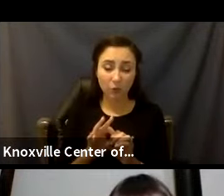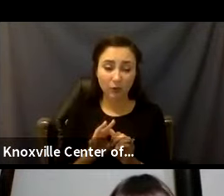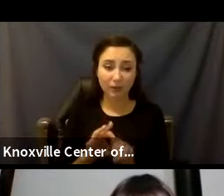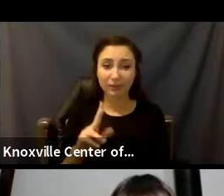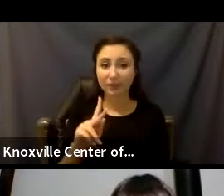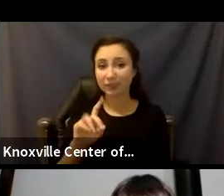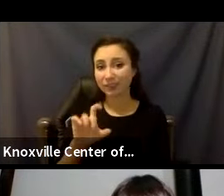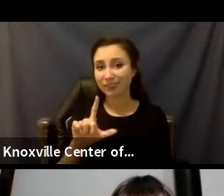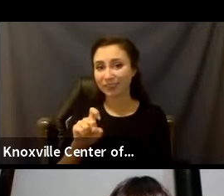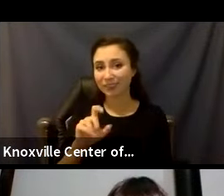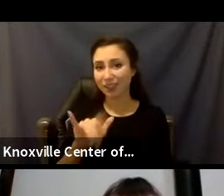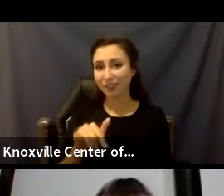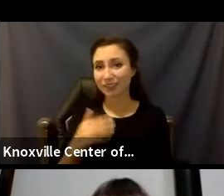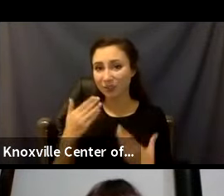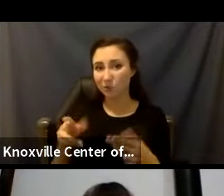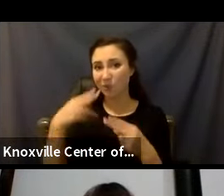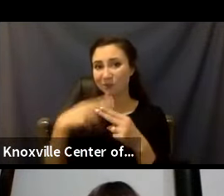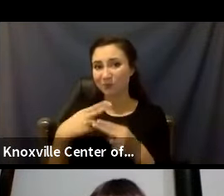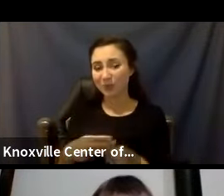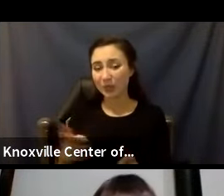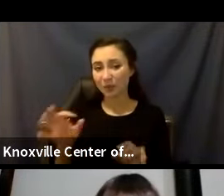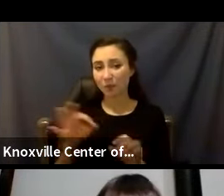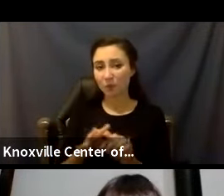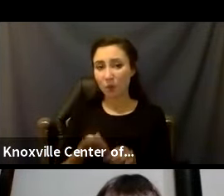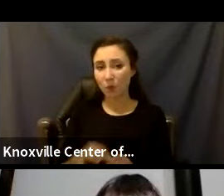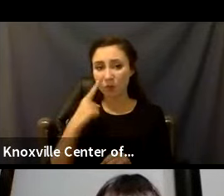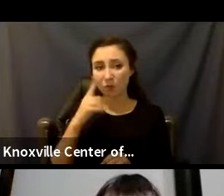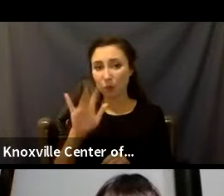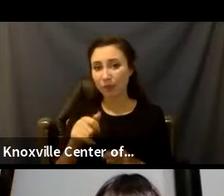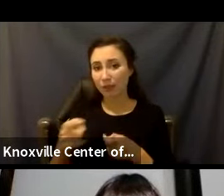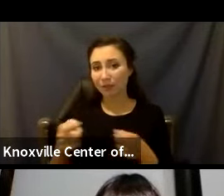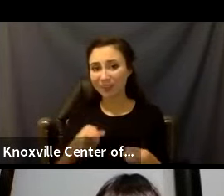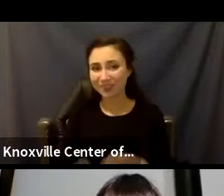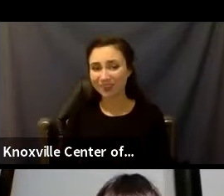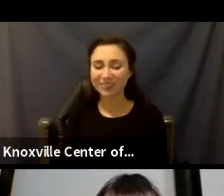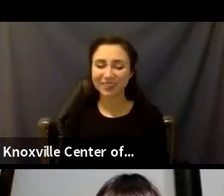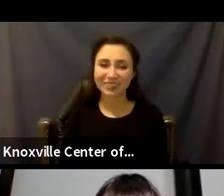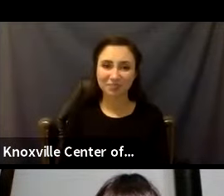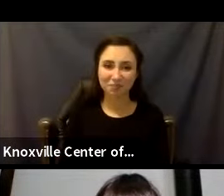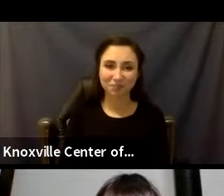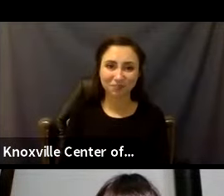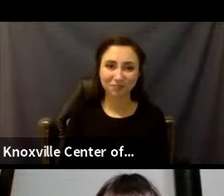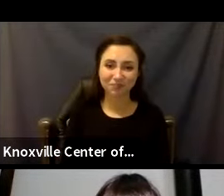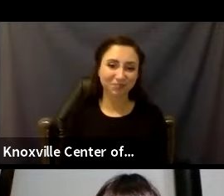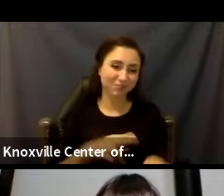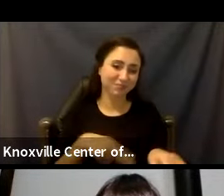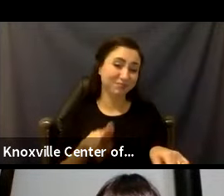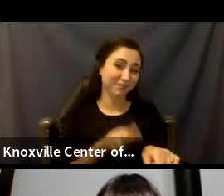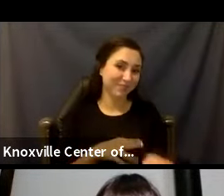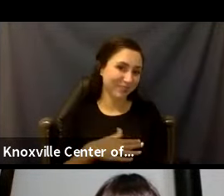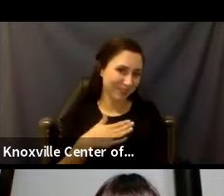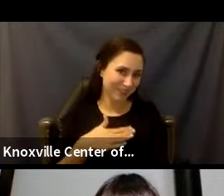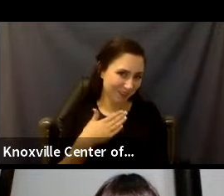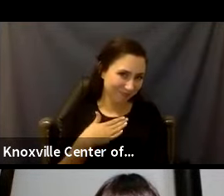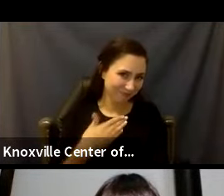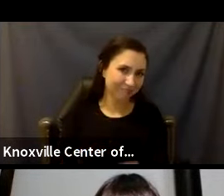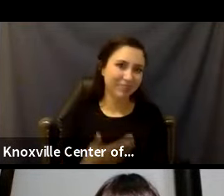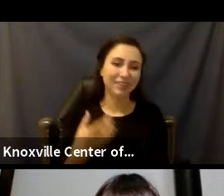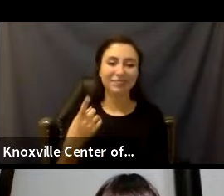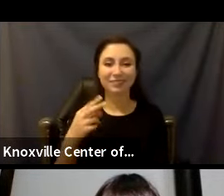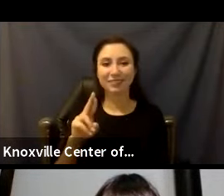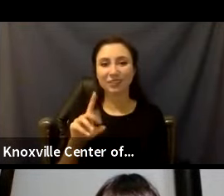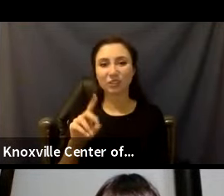Kelsey, could you give us a roll call vote on that regulation, please? Yep, absolutely. I'd be happy to. Dr.